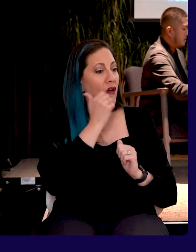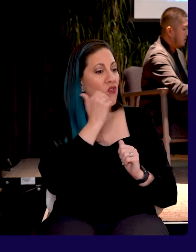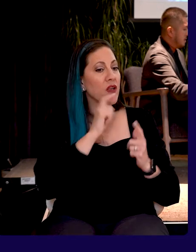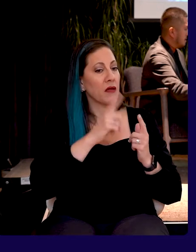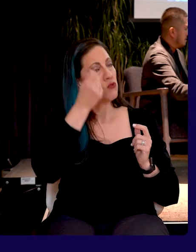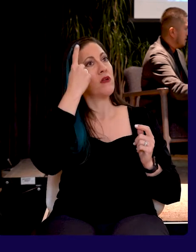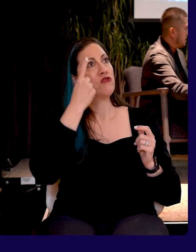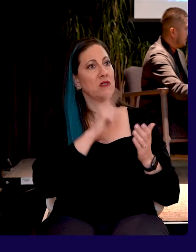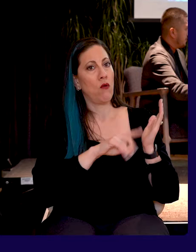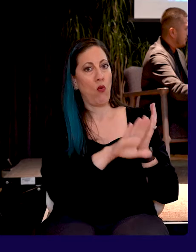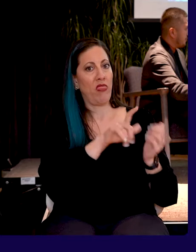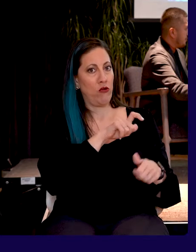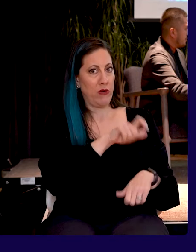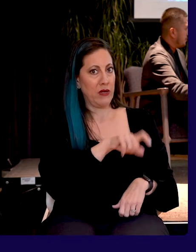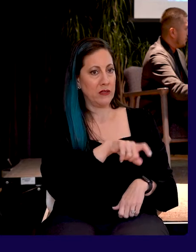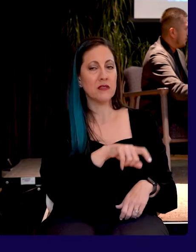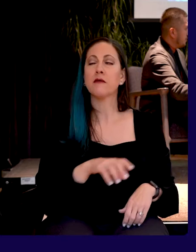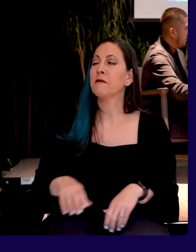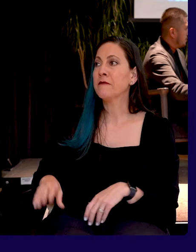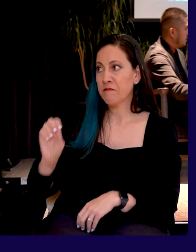get the sense of these needs? Yeah,